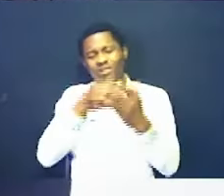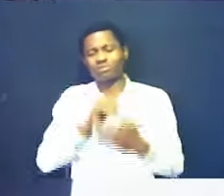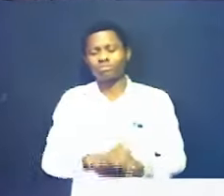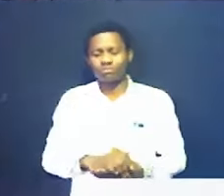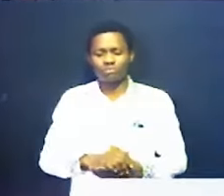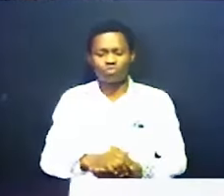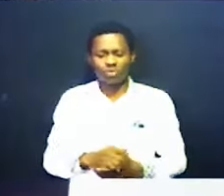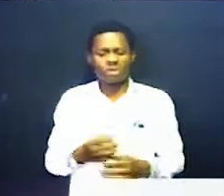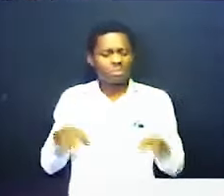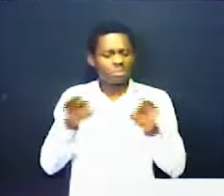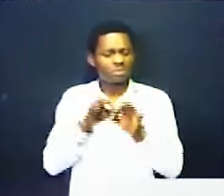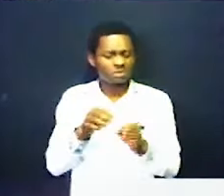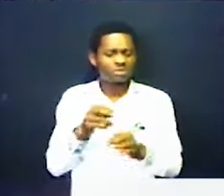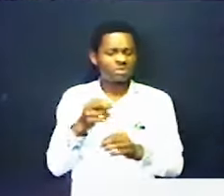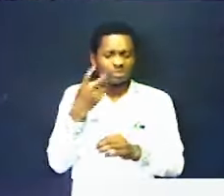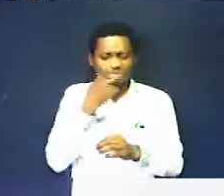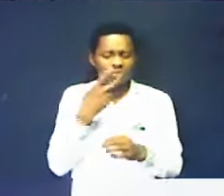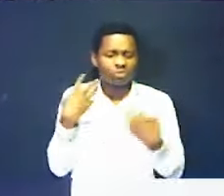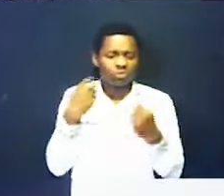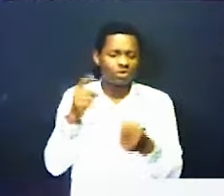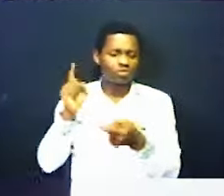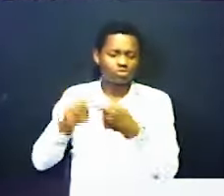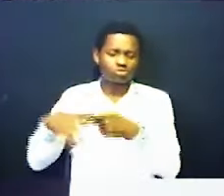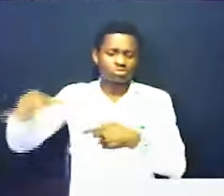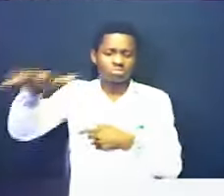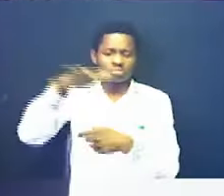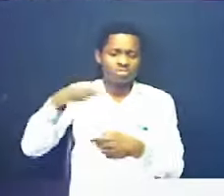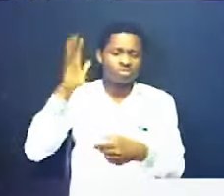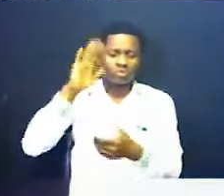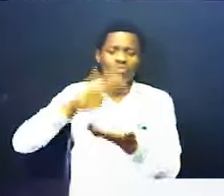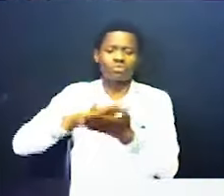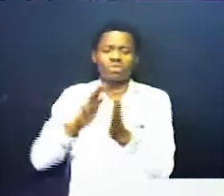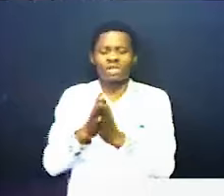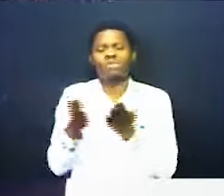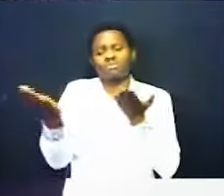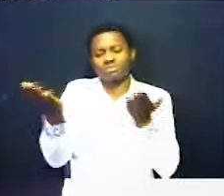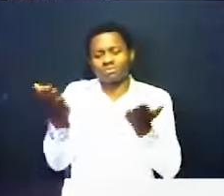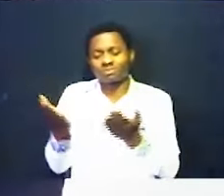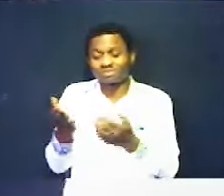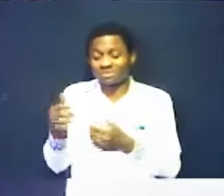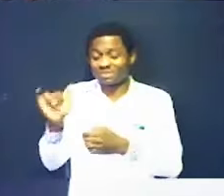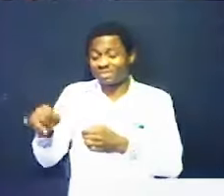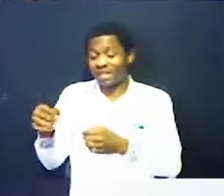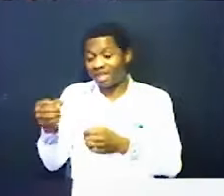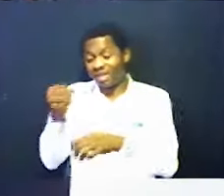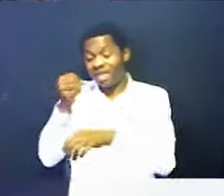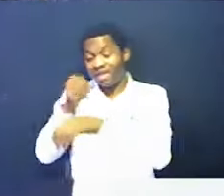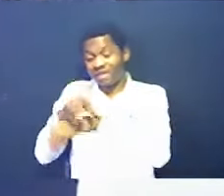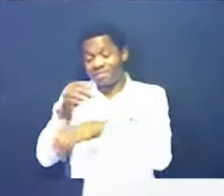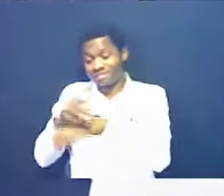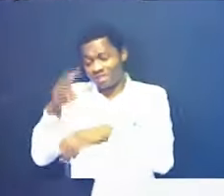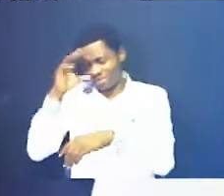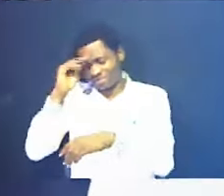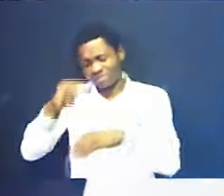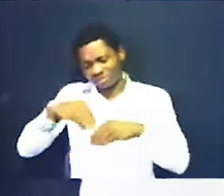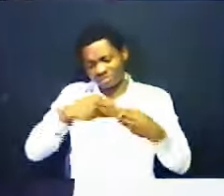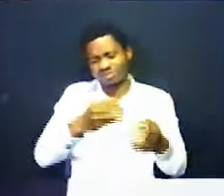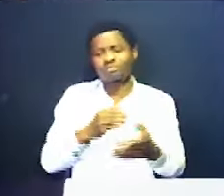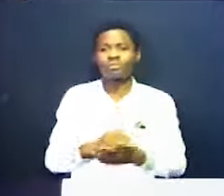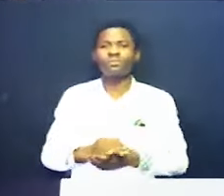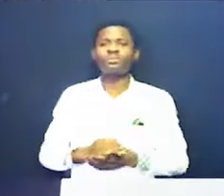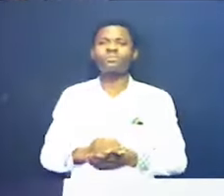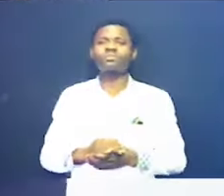Speak well to them and they will become your servants. Solomon beye ohine no onya futu obi